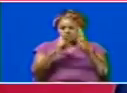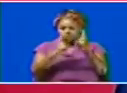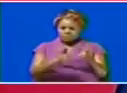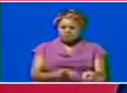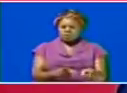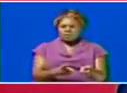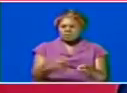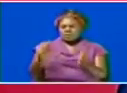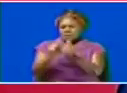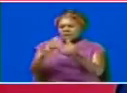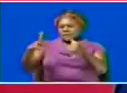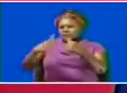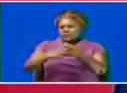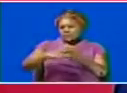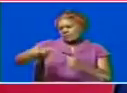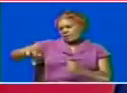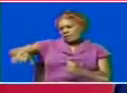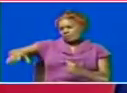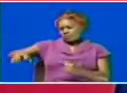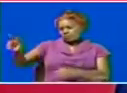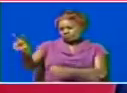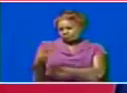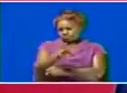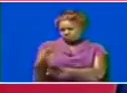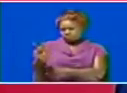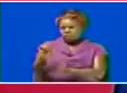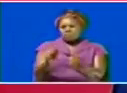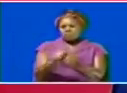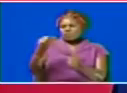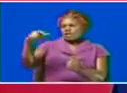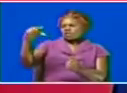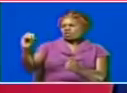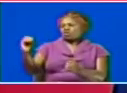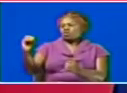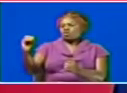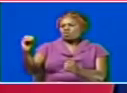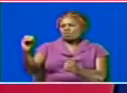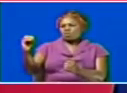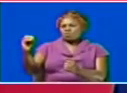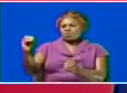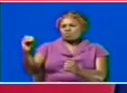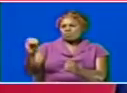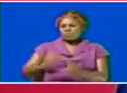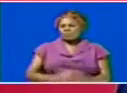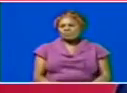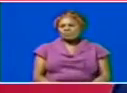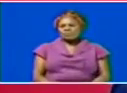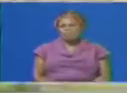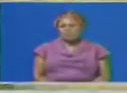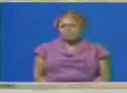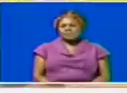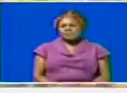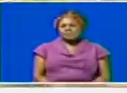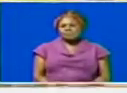emanate from 19 counties that were under observation by the organization. Mark Namaso has the details.